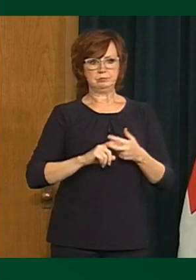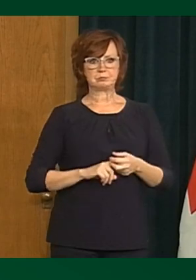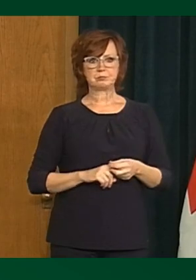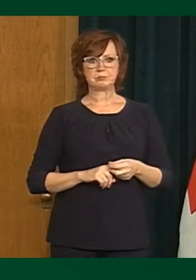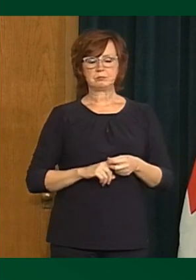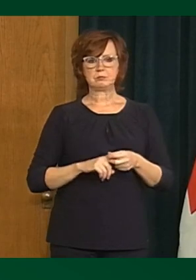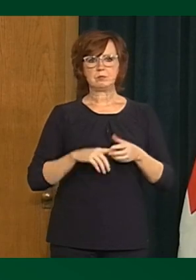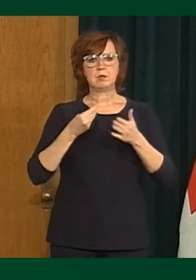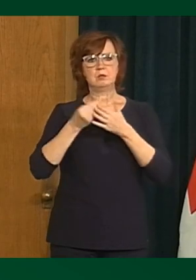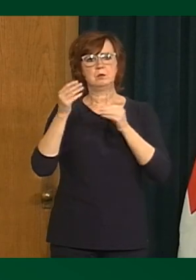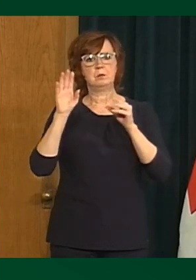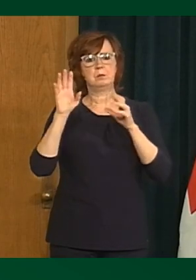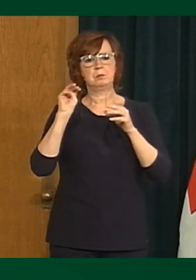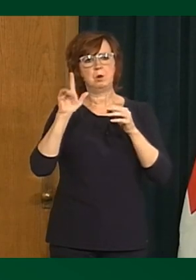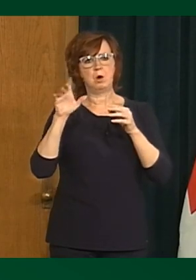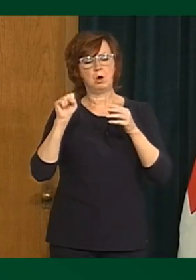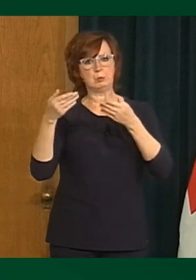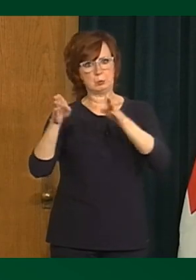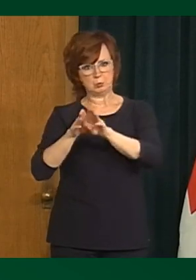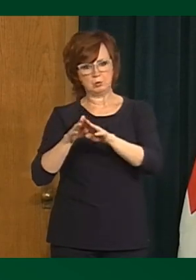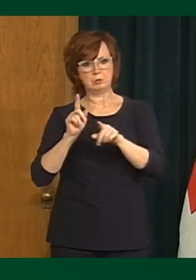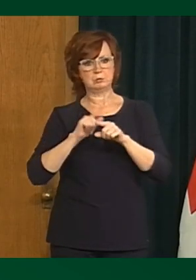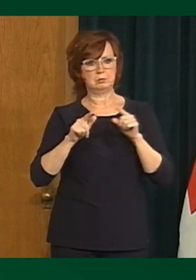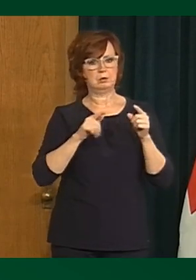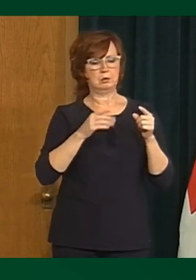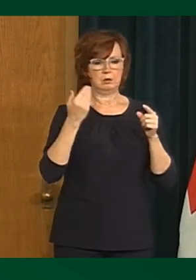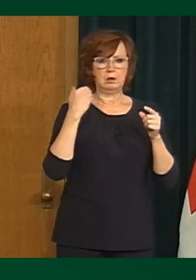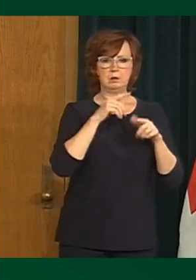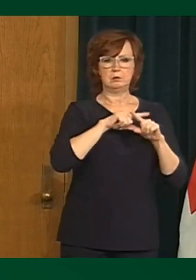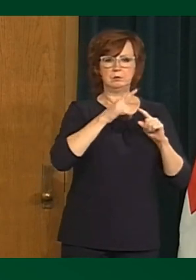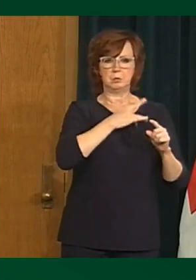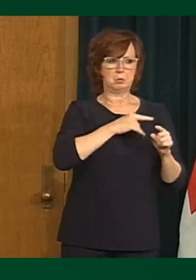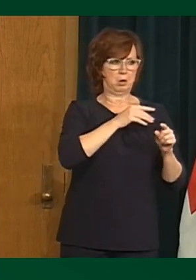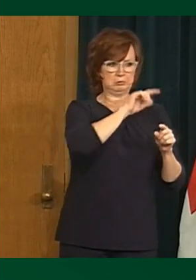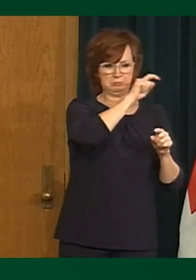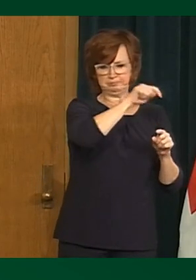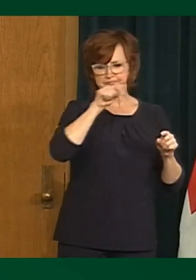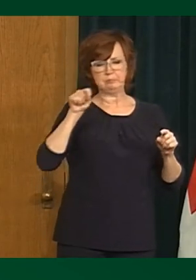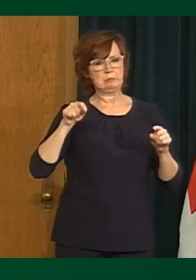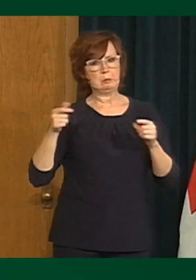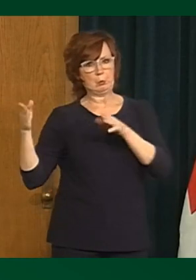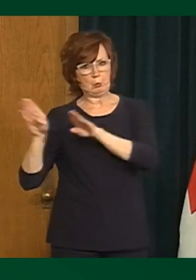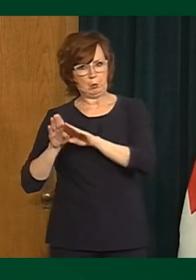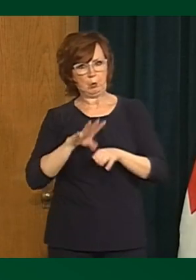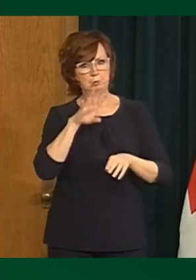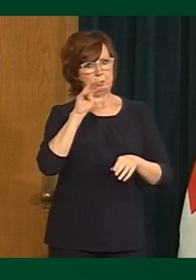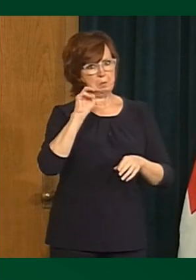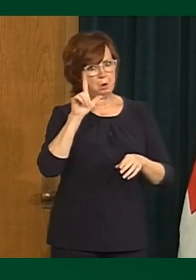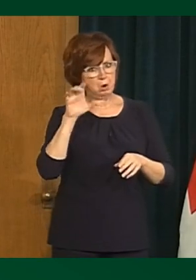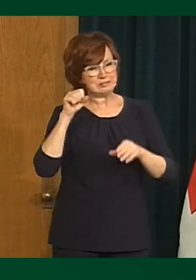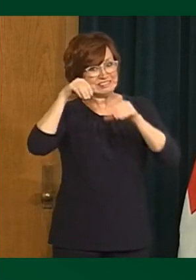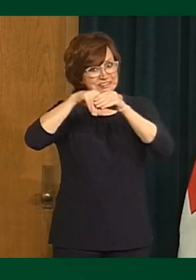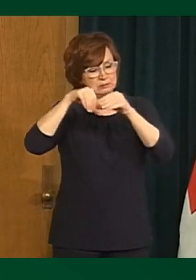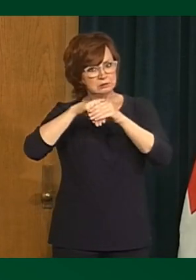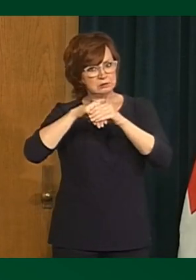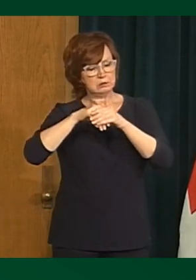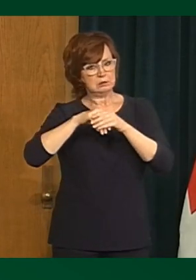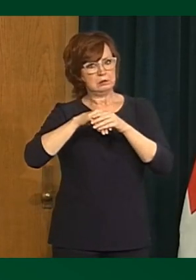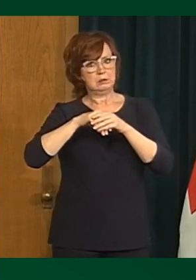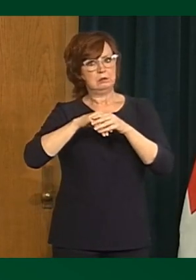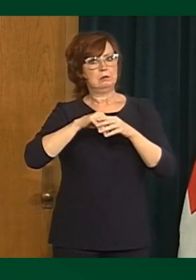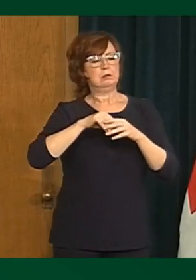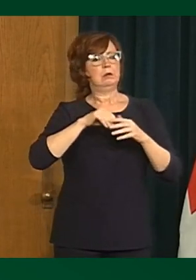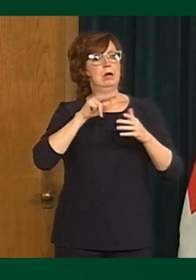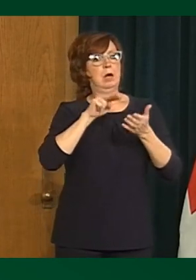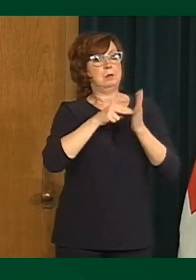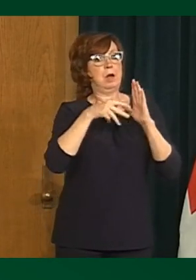stores with street fronts have opened at malls or not. We've decided to go ahead with shopping malls at the same time as other retail businesses, but it still